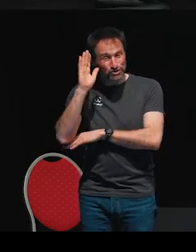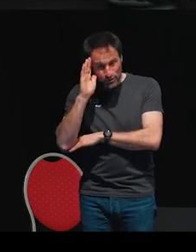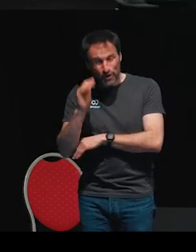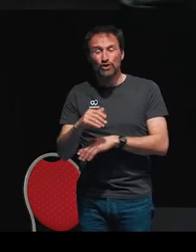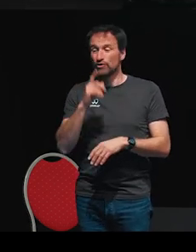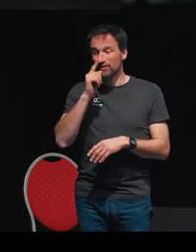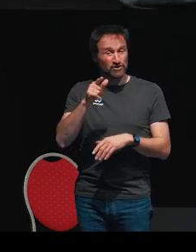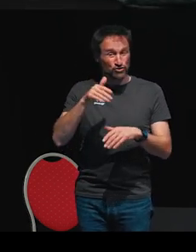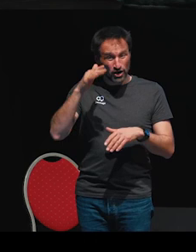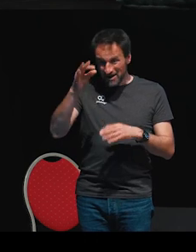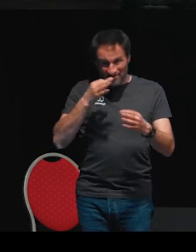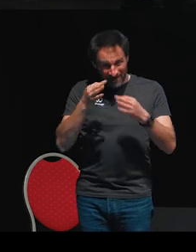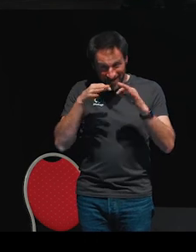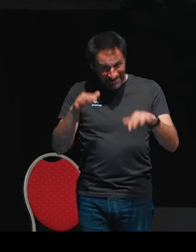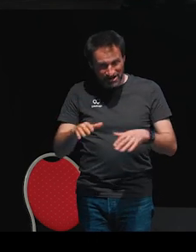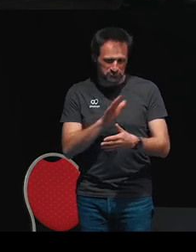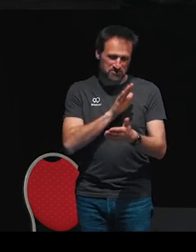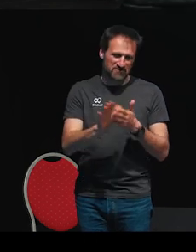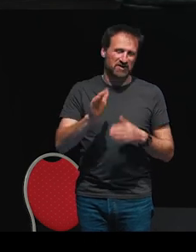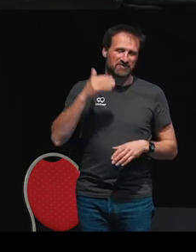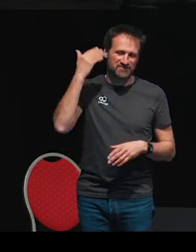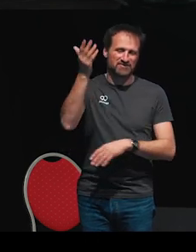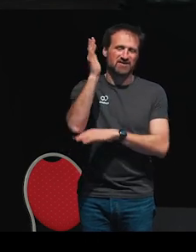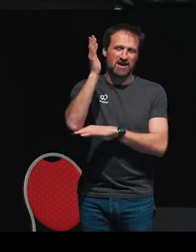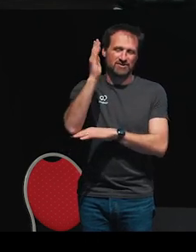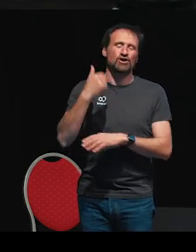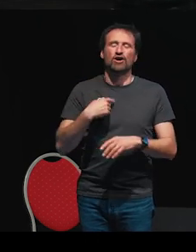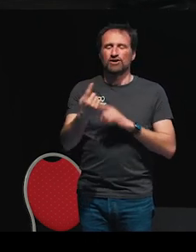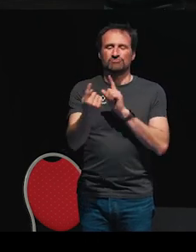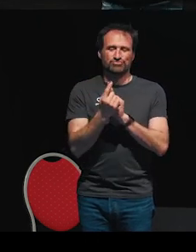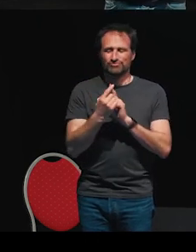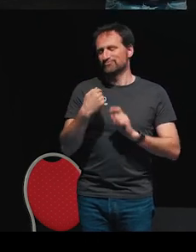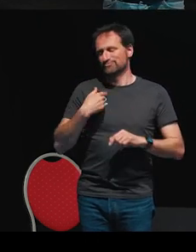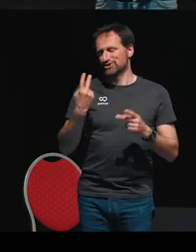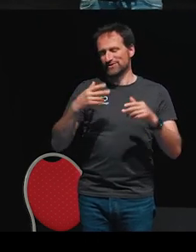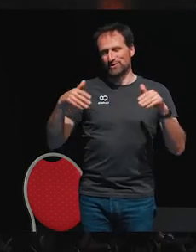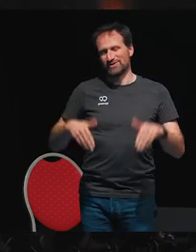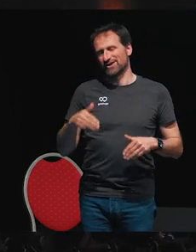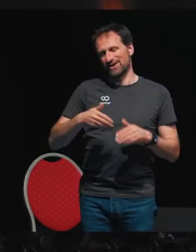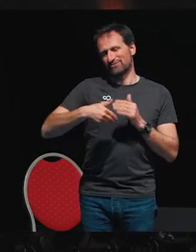questions, just approach me after the talk. I'm here for the next 2 days. Thanks.